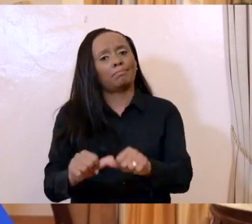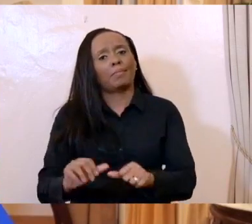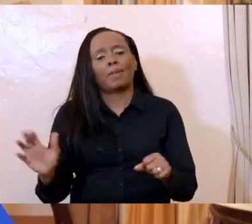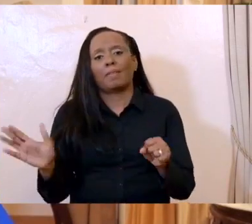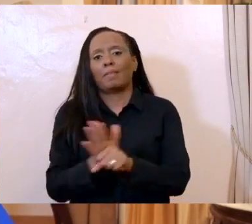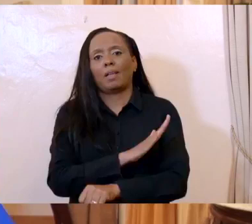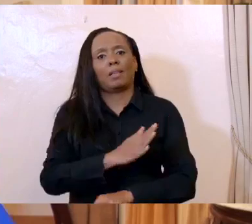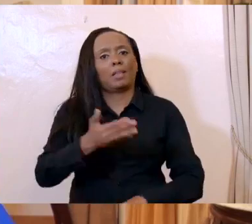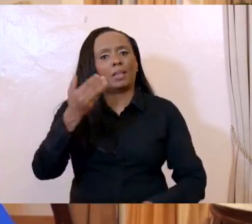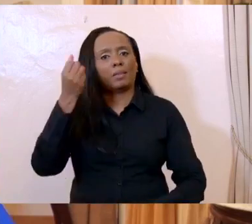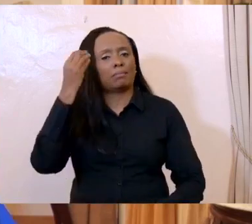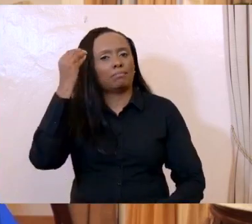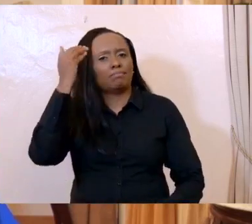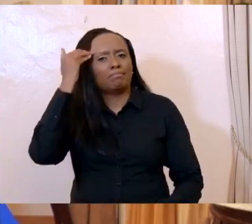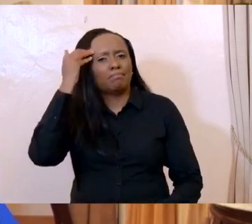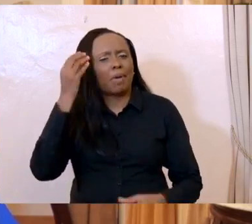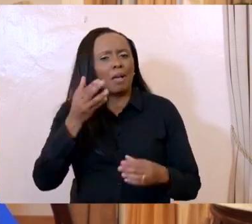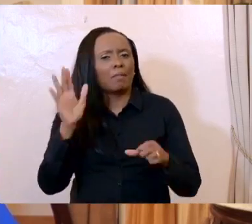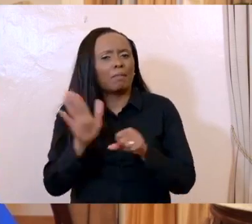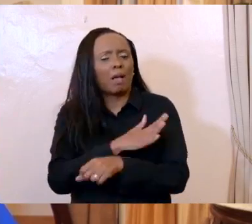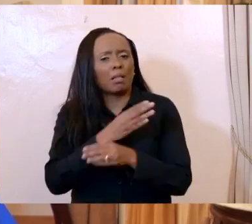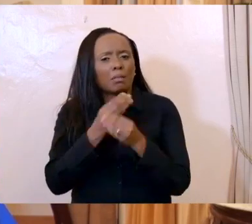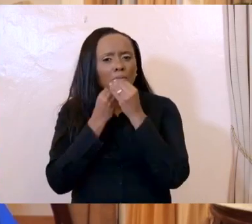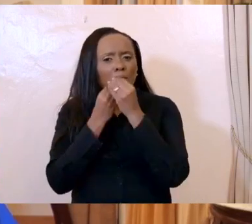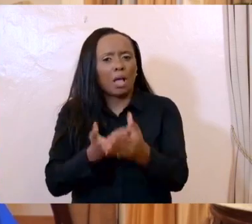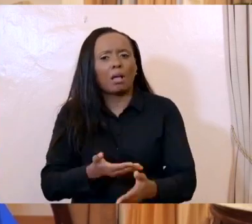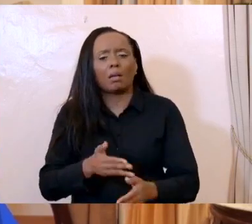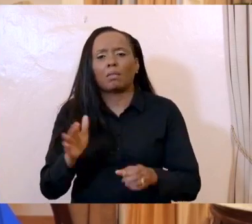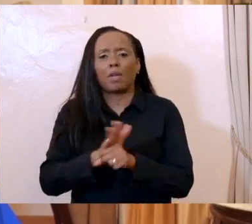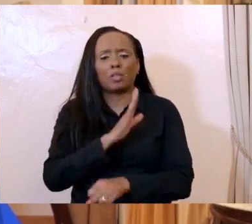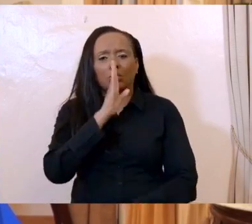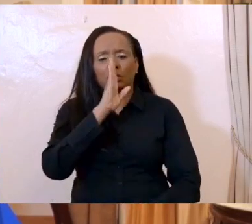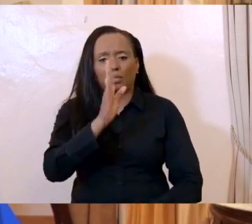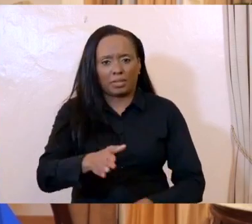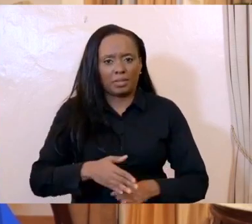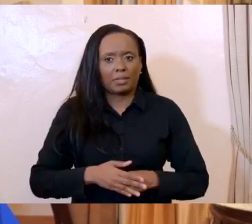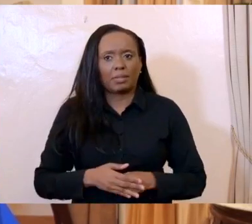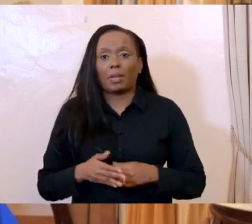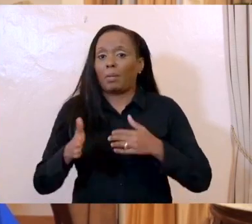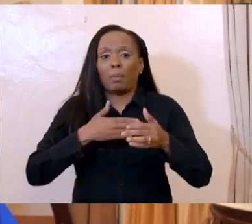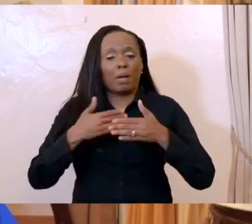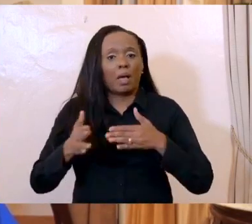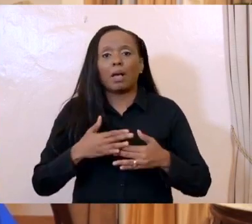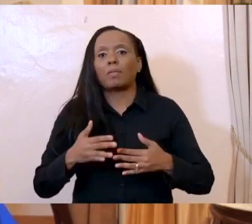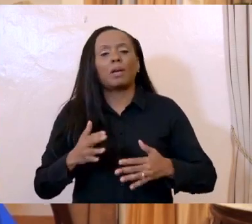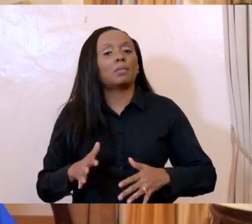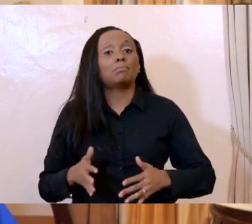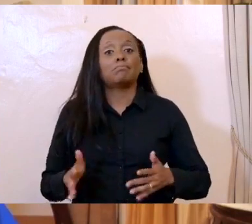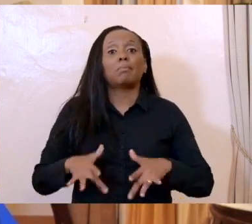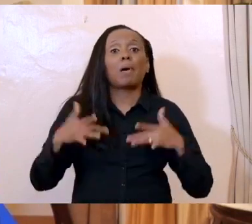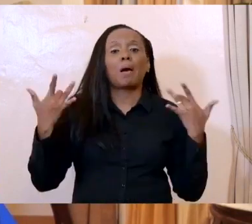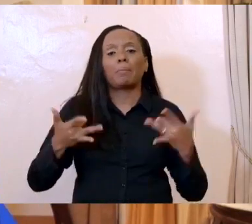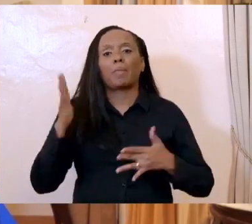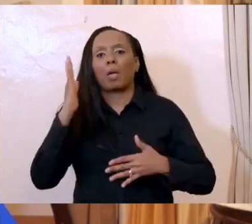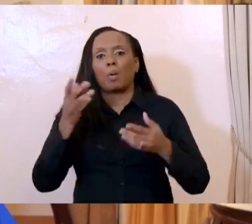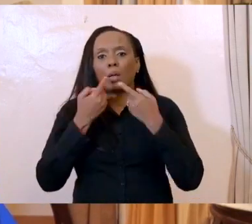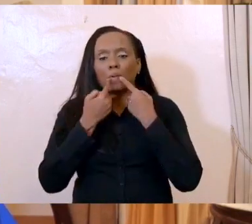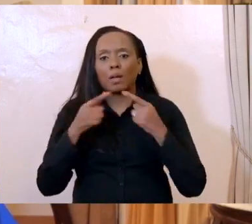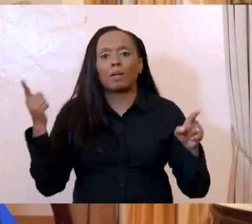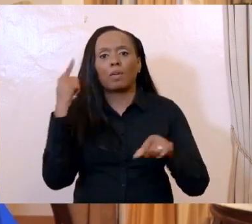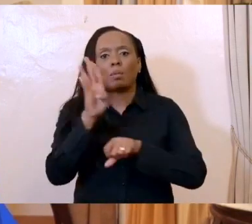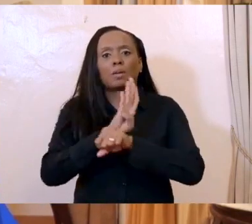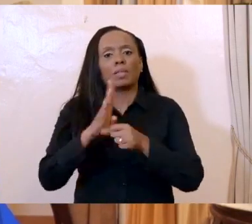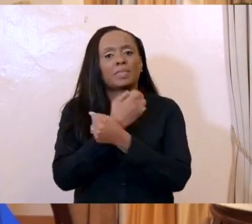fully updated and apprised of what is happening in the country and what measures are being taken to keep